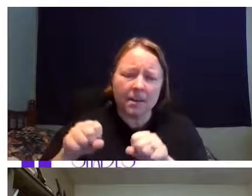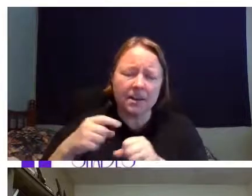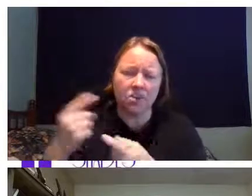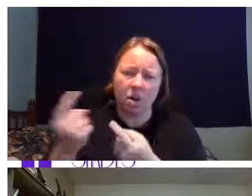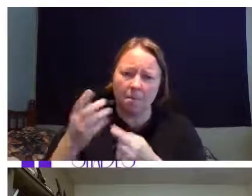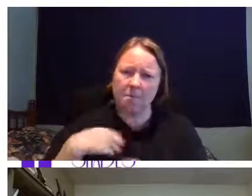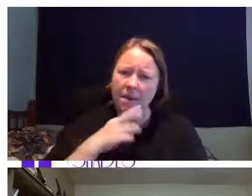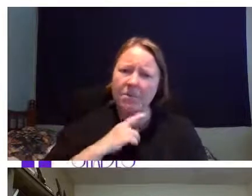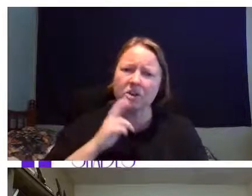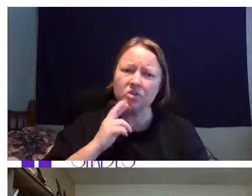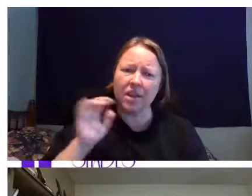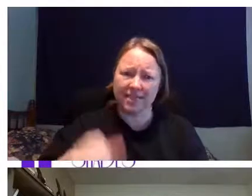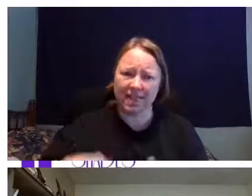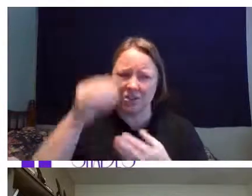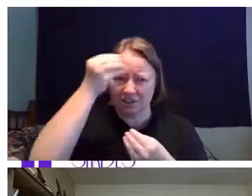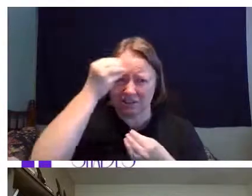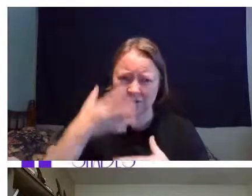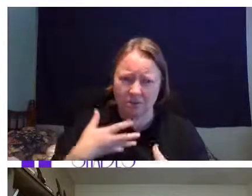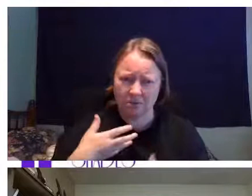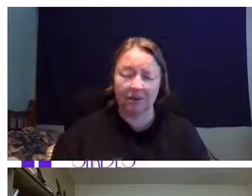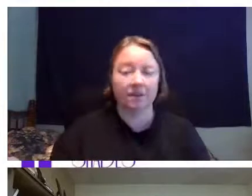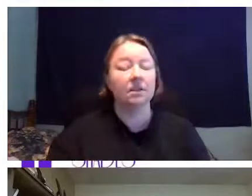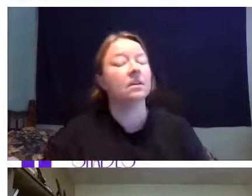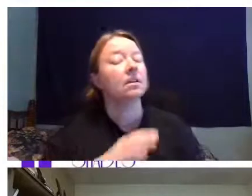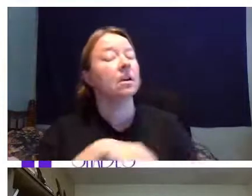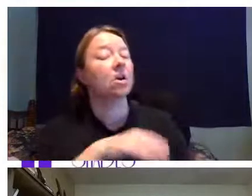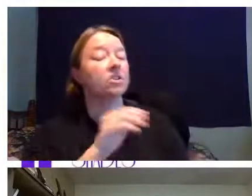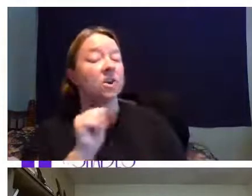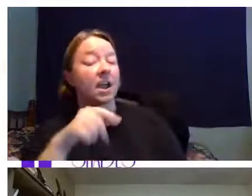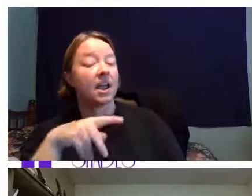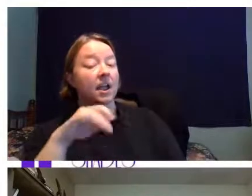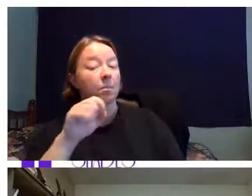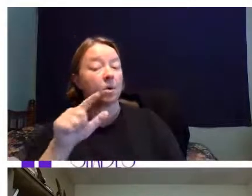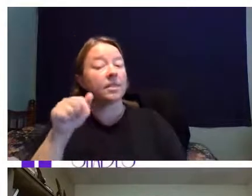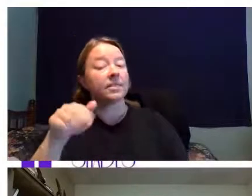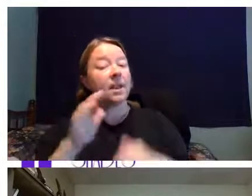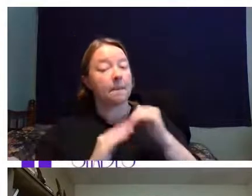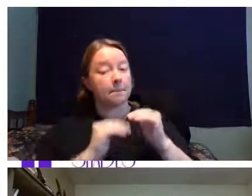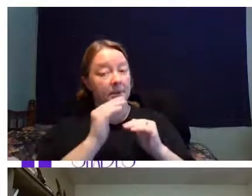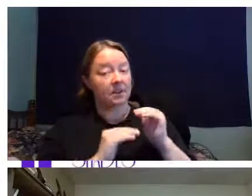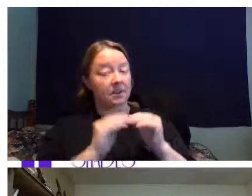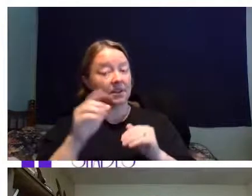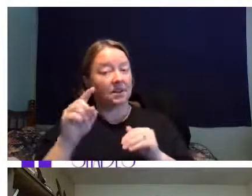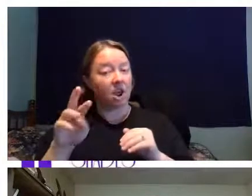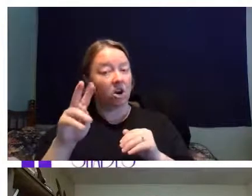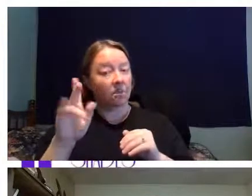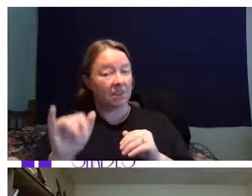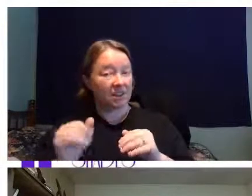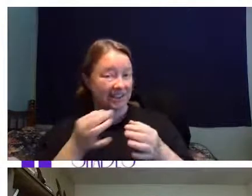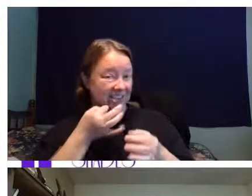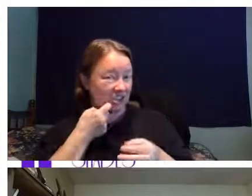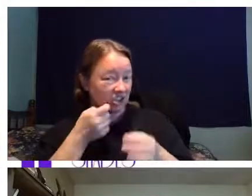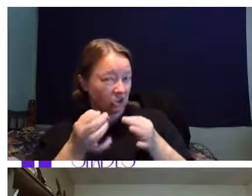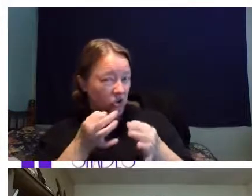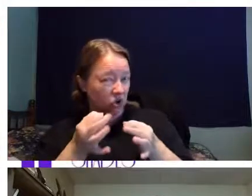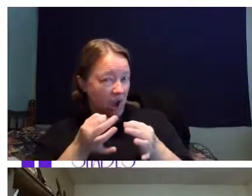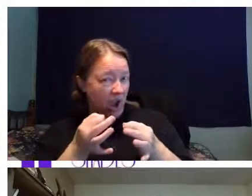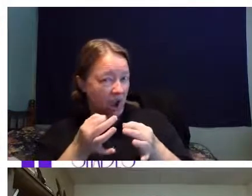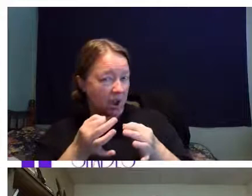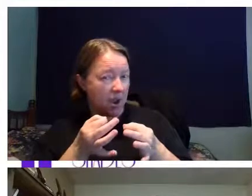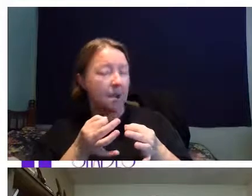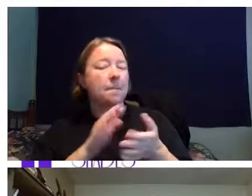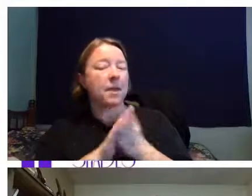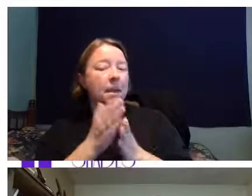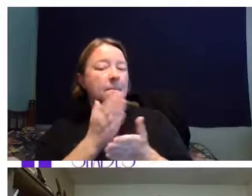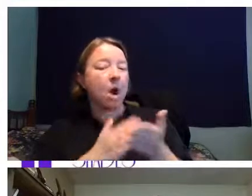restaurant. Because so April, this building that Dr. Kimberly just described just became part